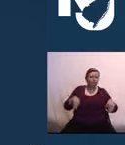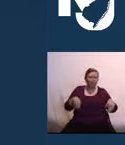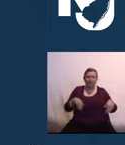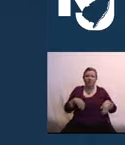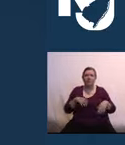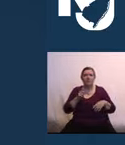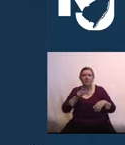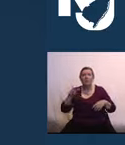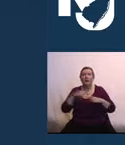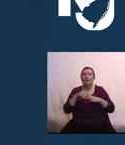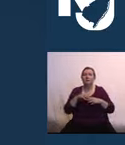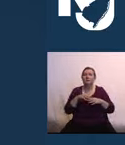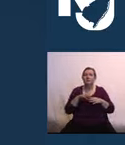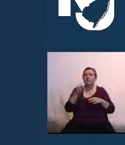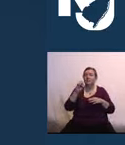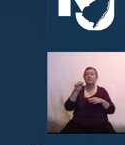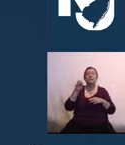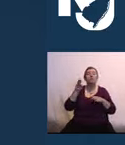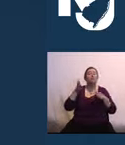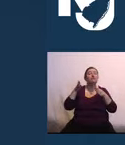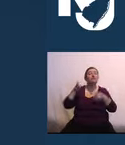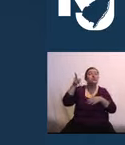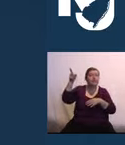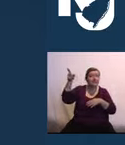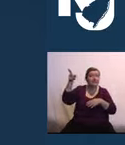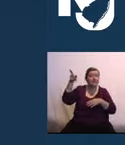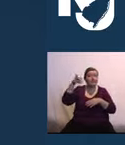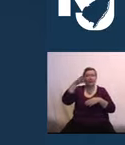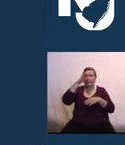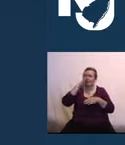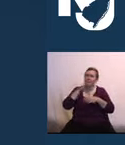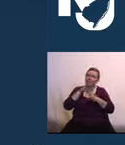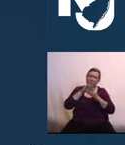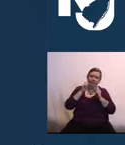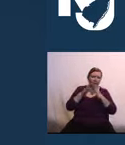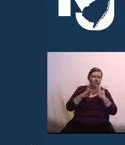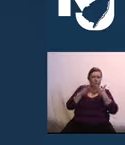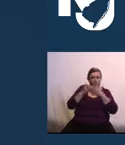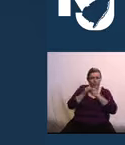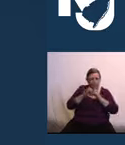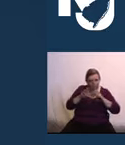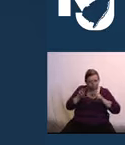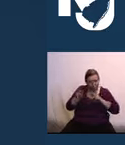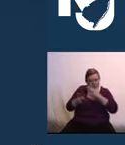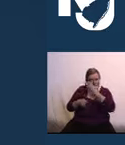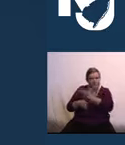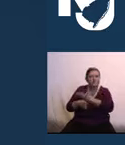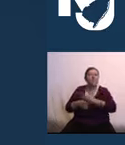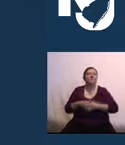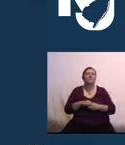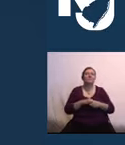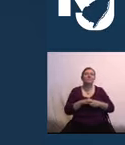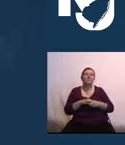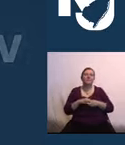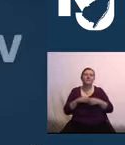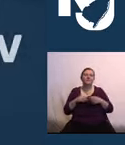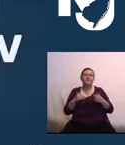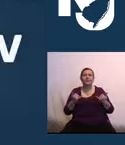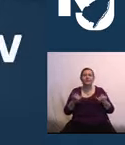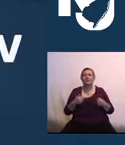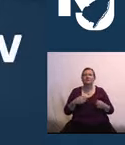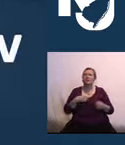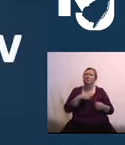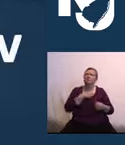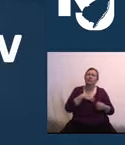bring comfort. May God bless and watch over him and all he leaves behind. And we wish the same for every family touched